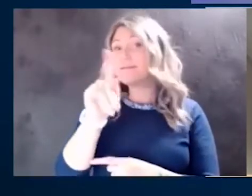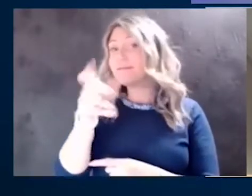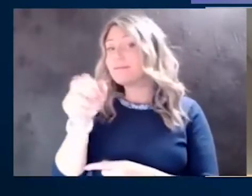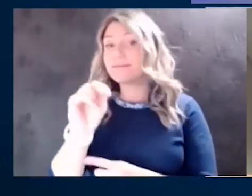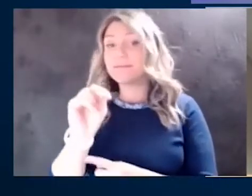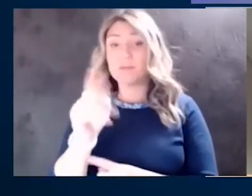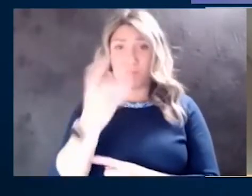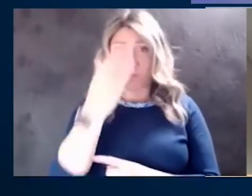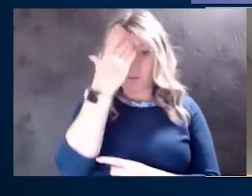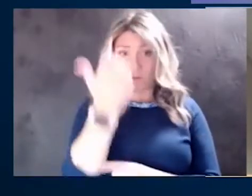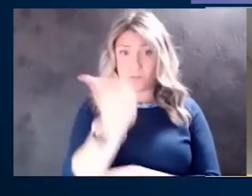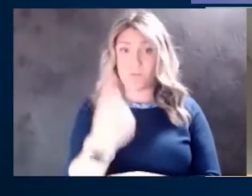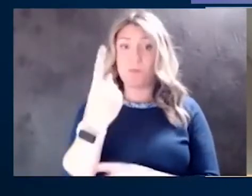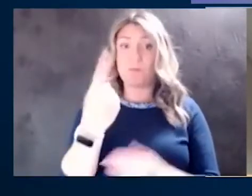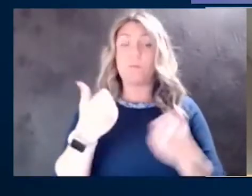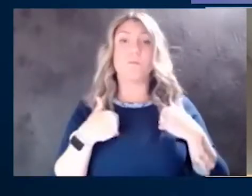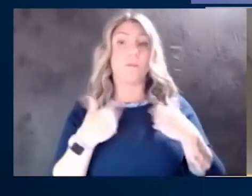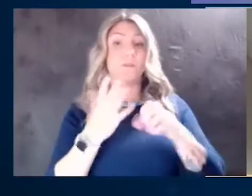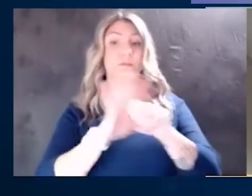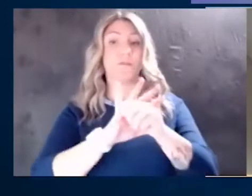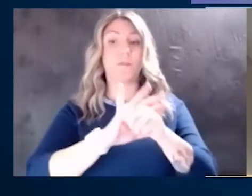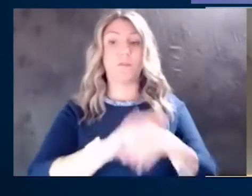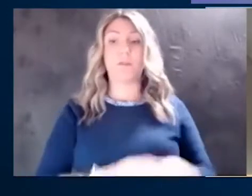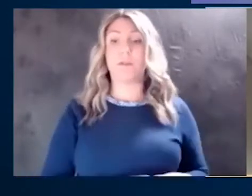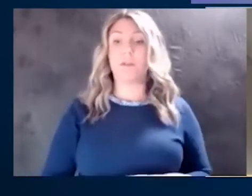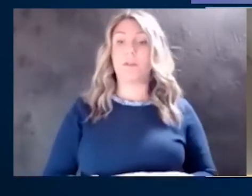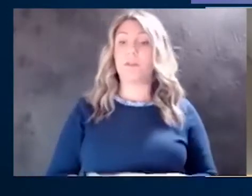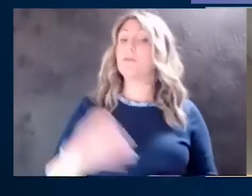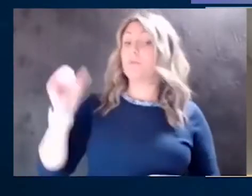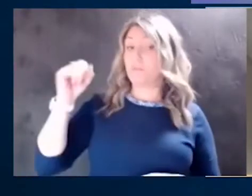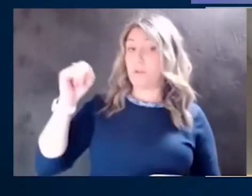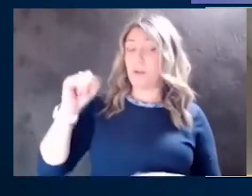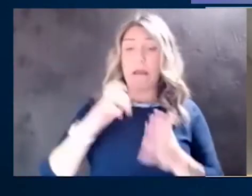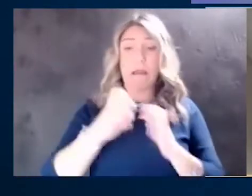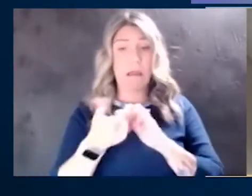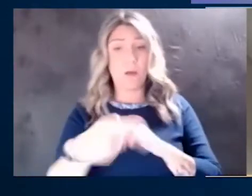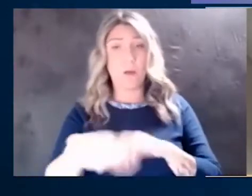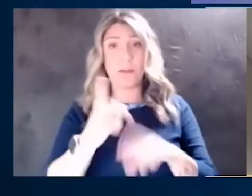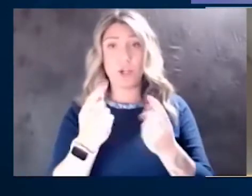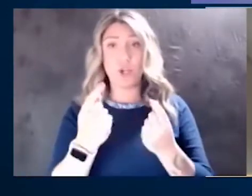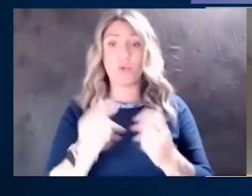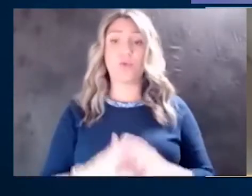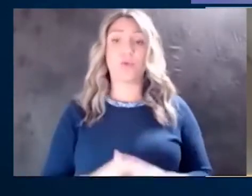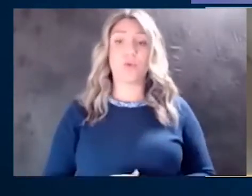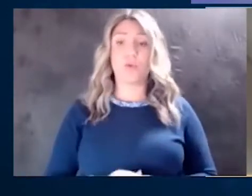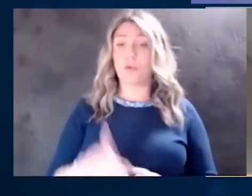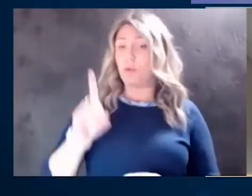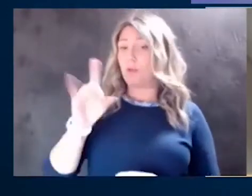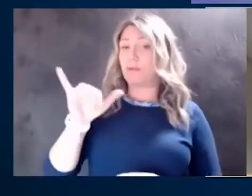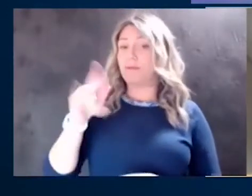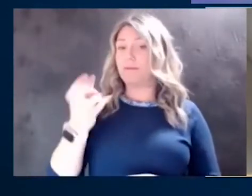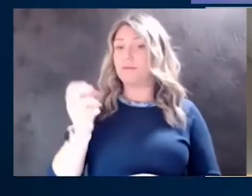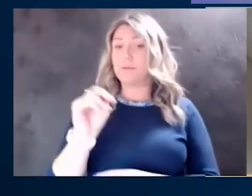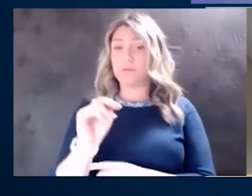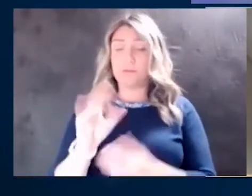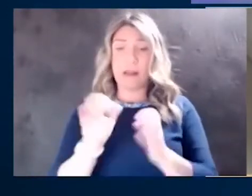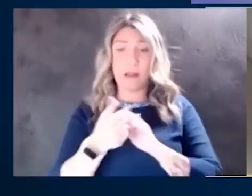COVID? Natalia? Yeah. How'd they do? Dylan had to folks you know do.